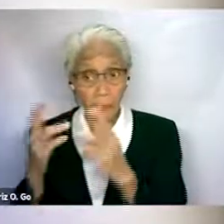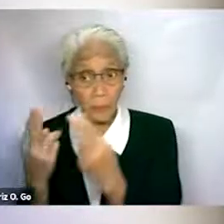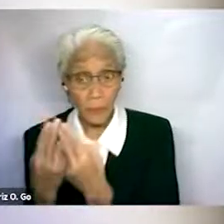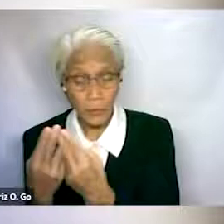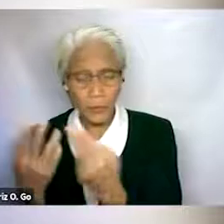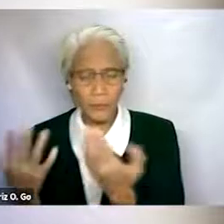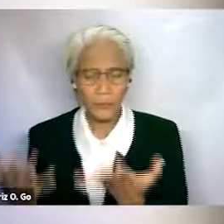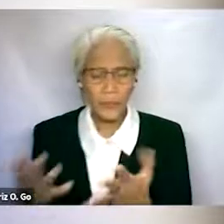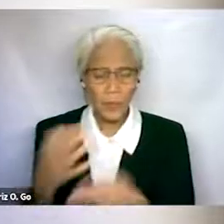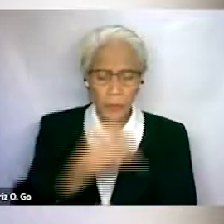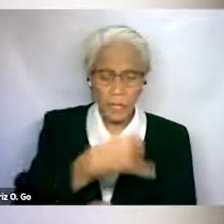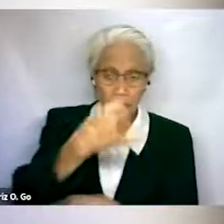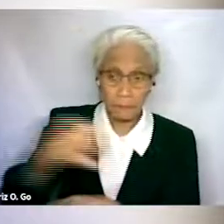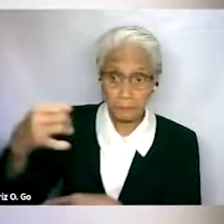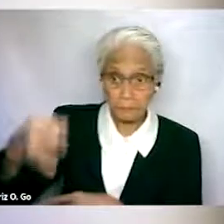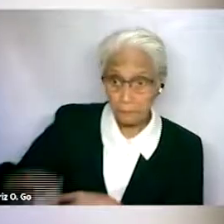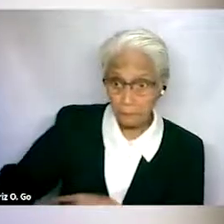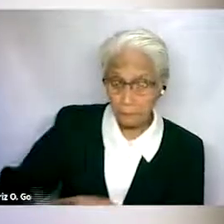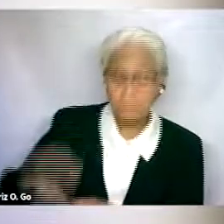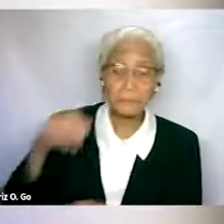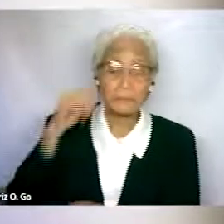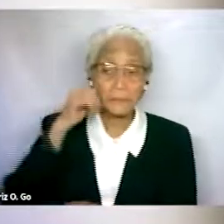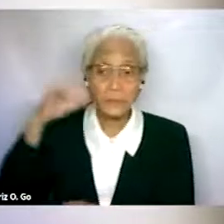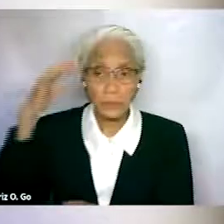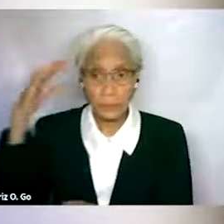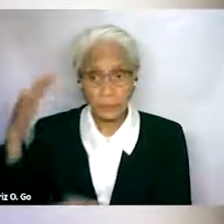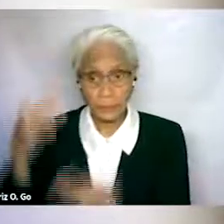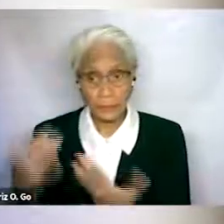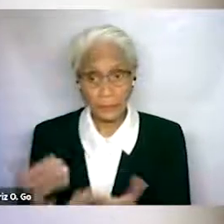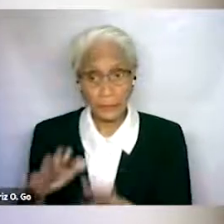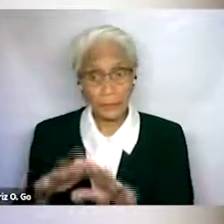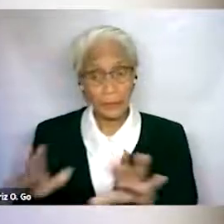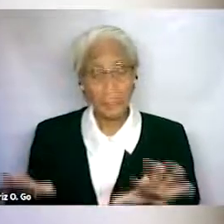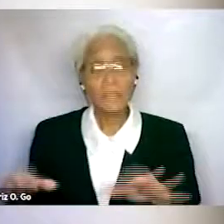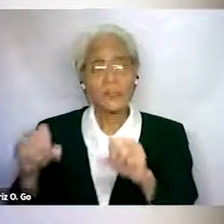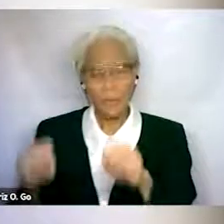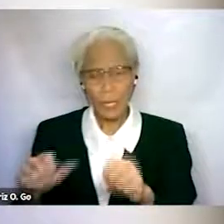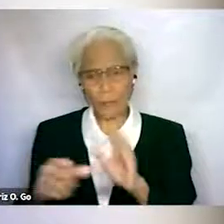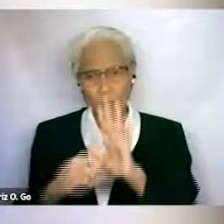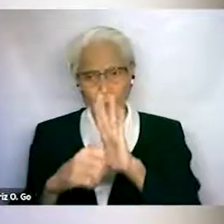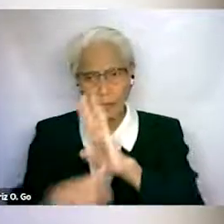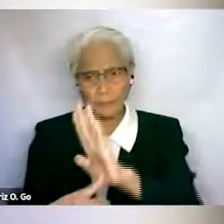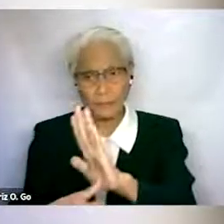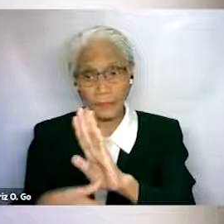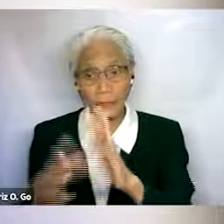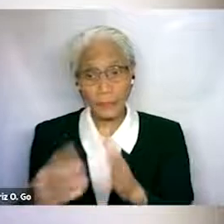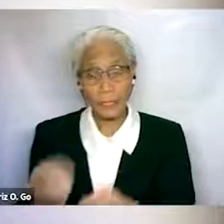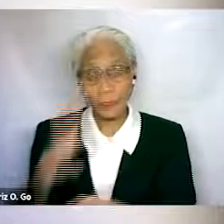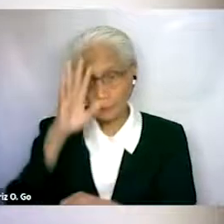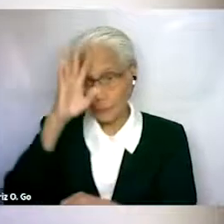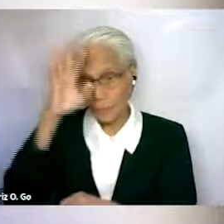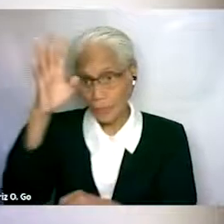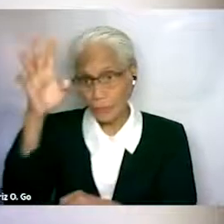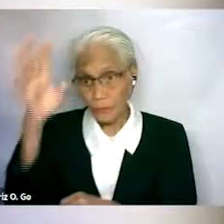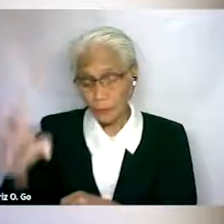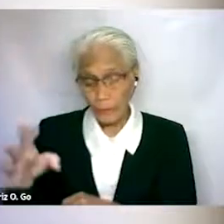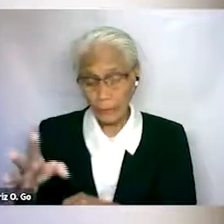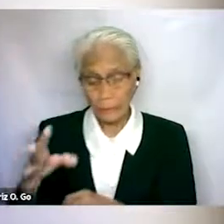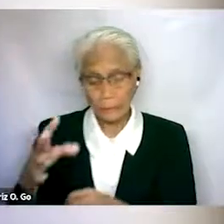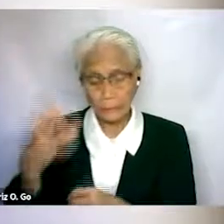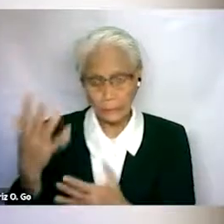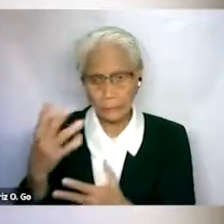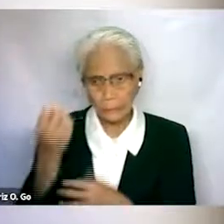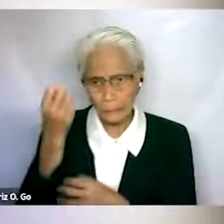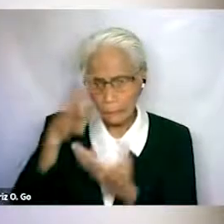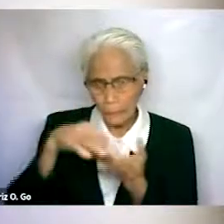other identities of the person that we should also pay particular attention to, and also in terms of how we